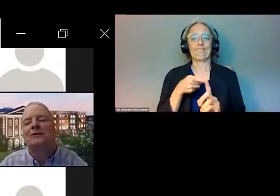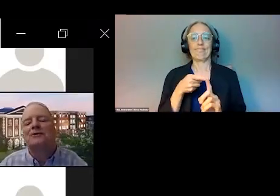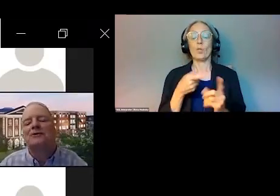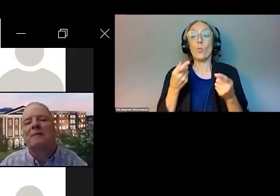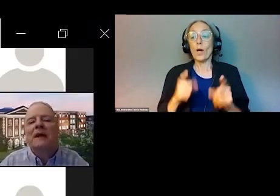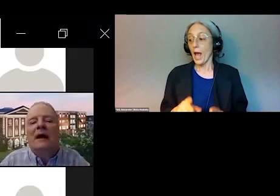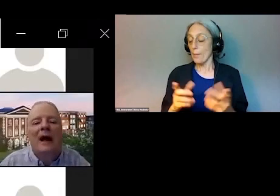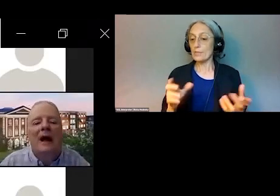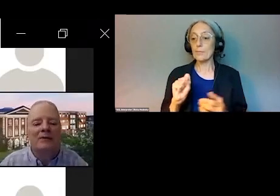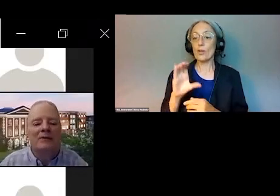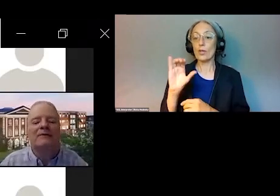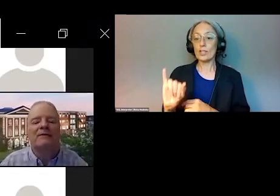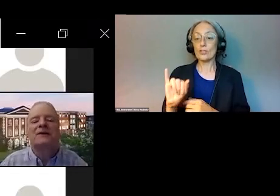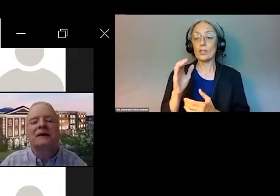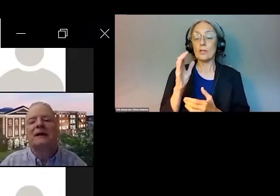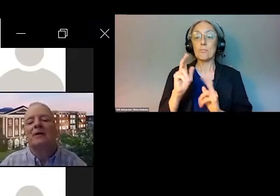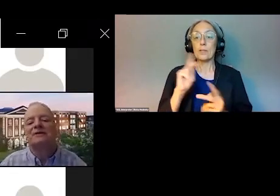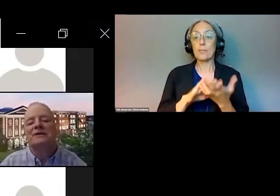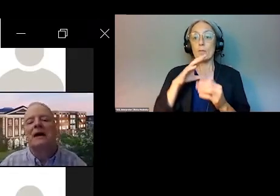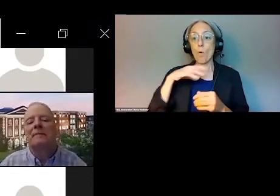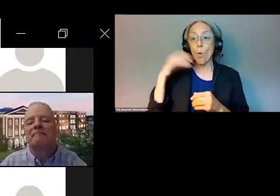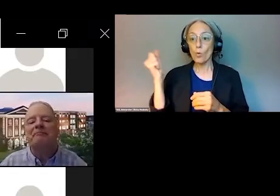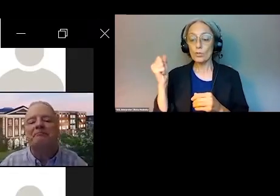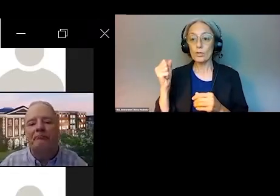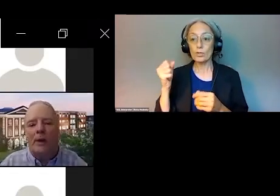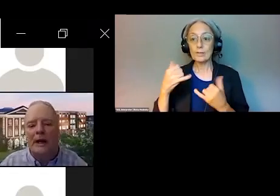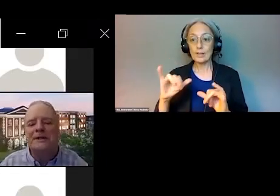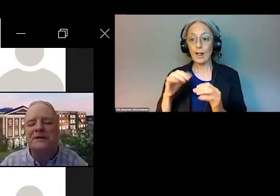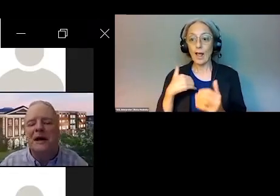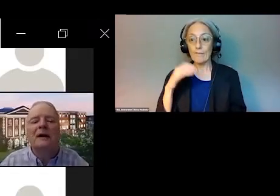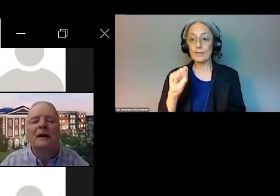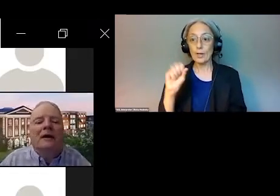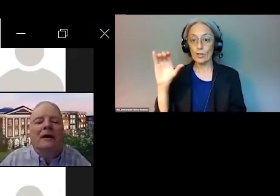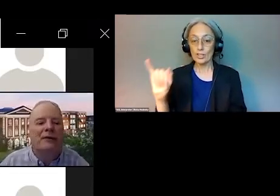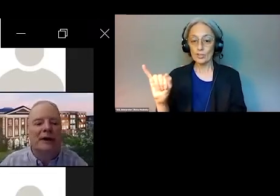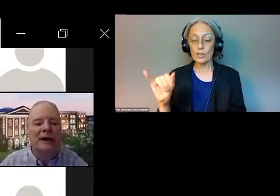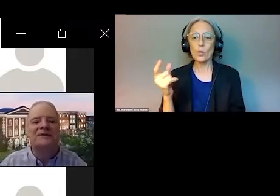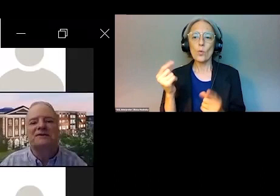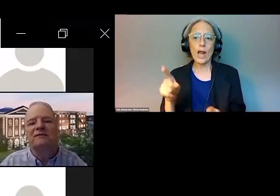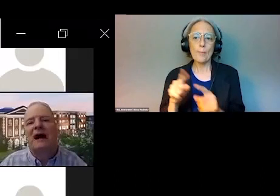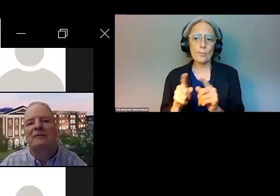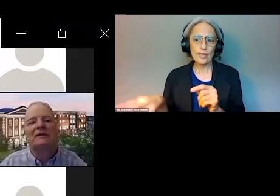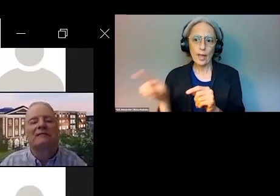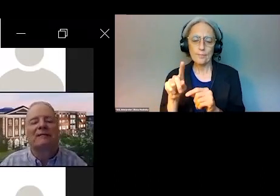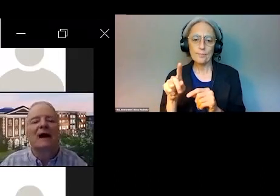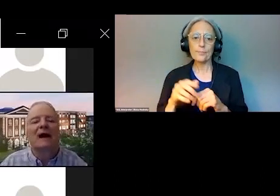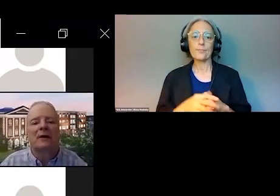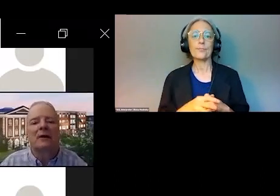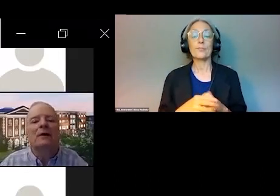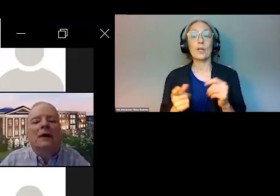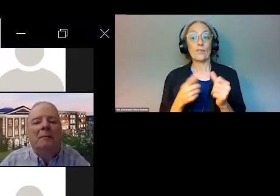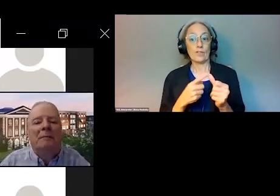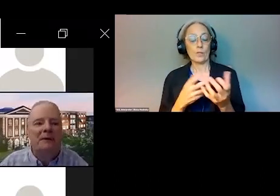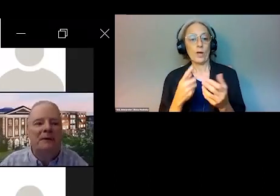age with a spinal cord injury? And the first thing that I will say is that, there is a